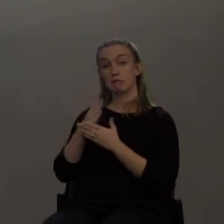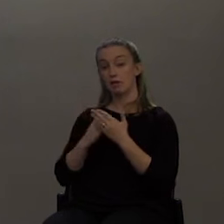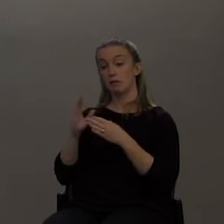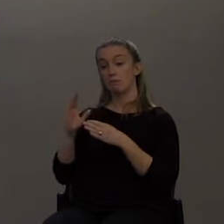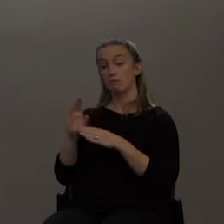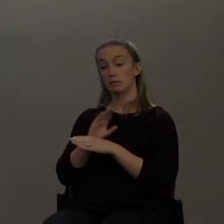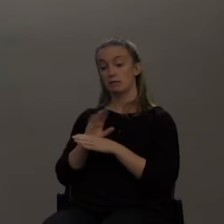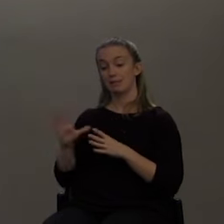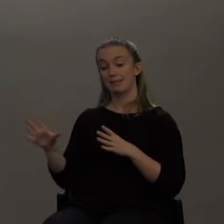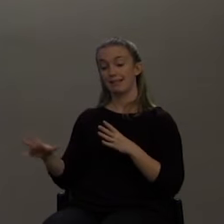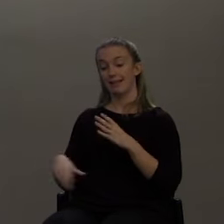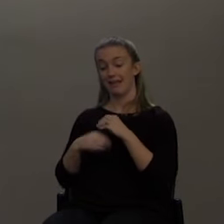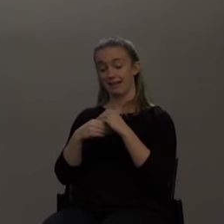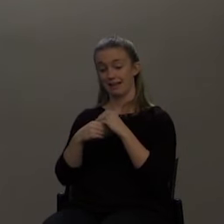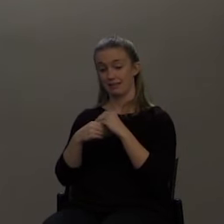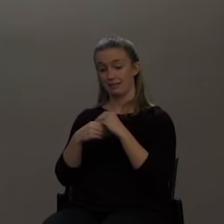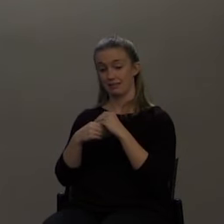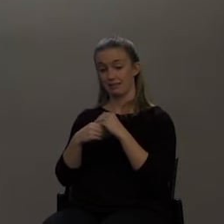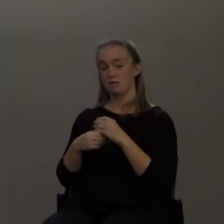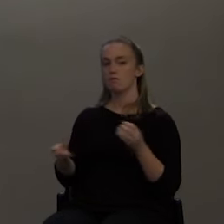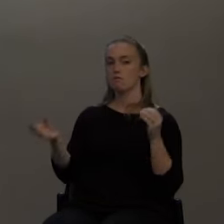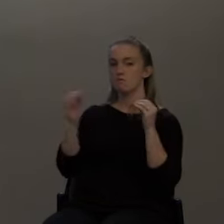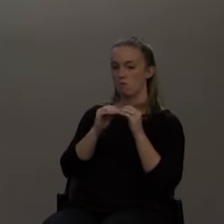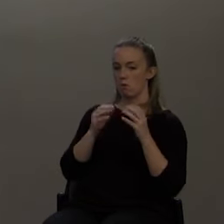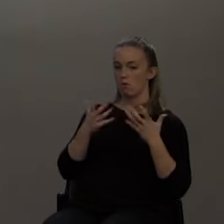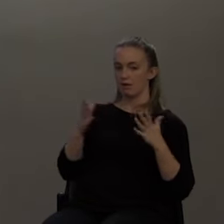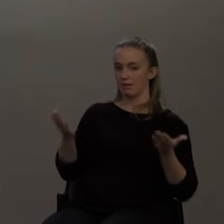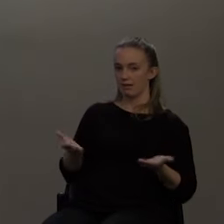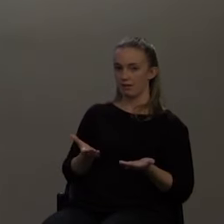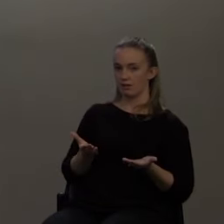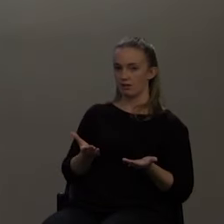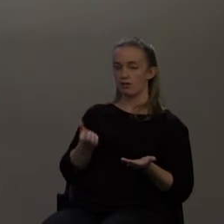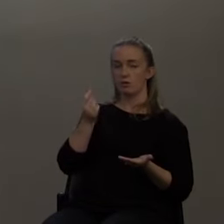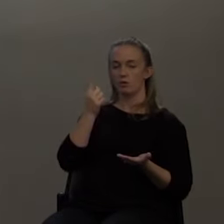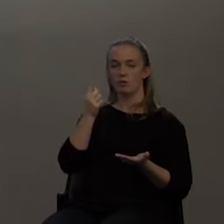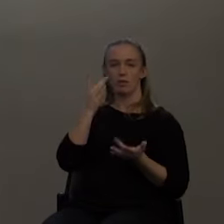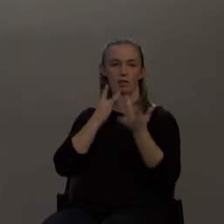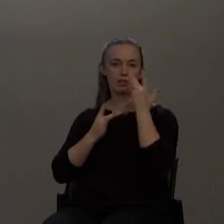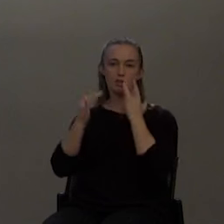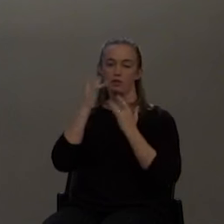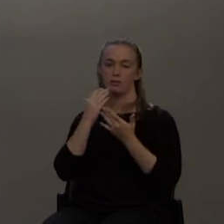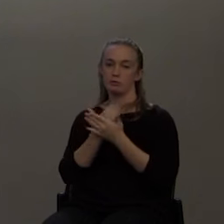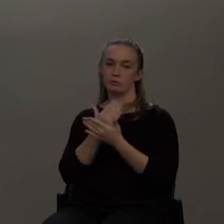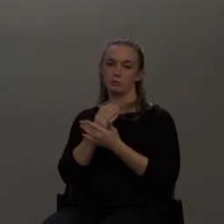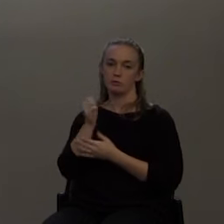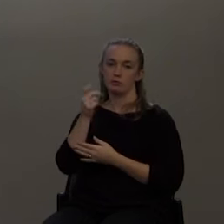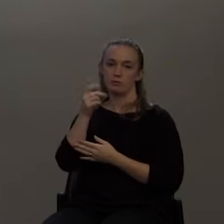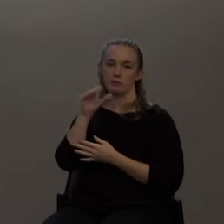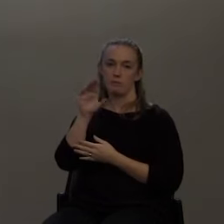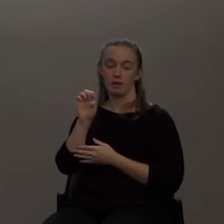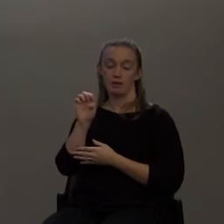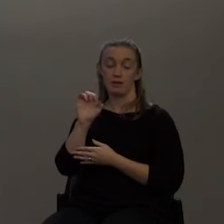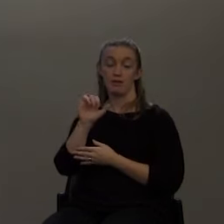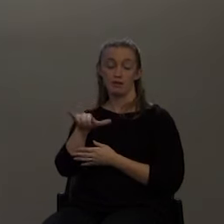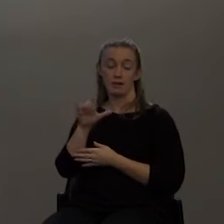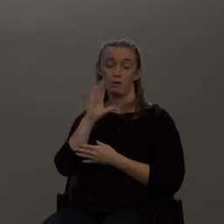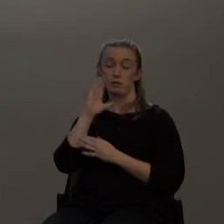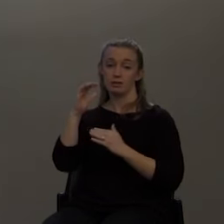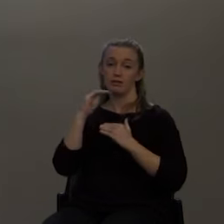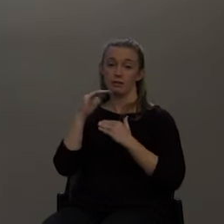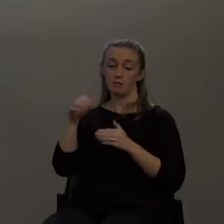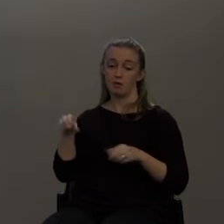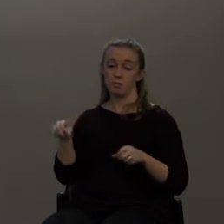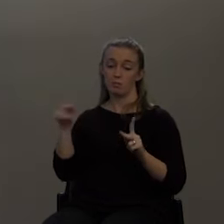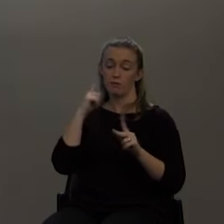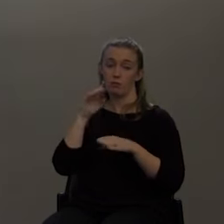but there's much more inventory that already exists, is that there's a lack of new space. And it does limit the opportunities